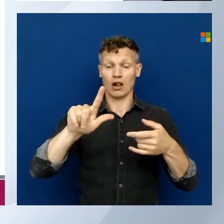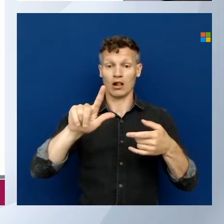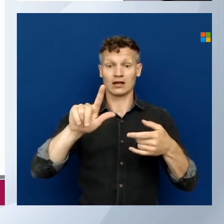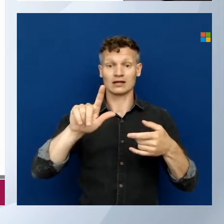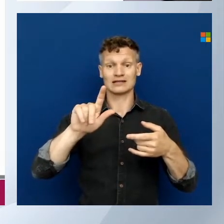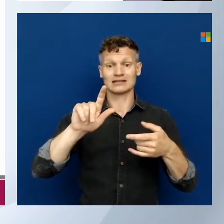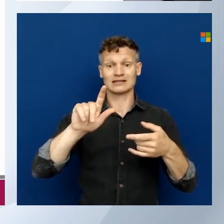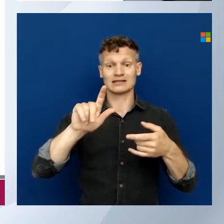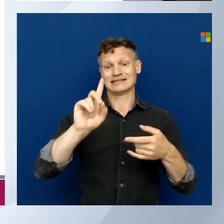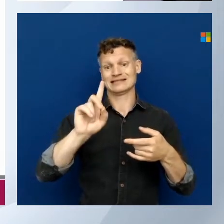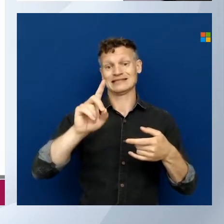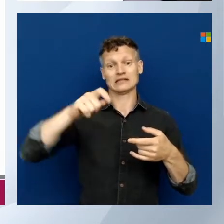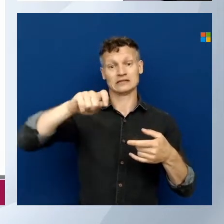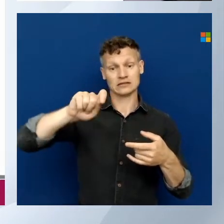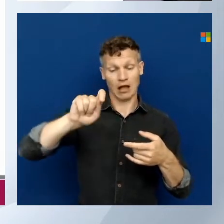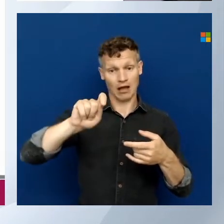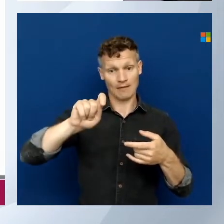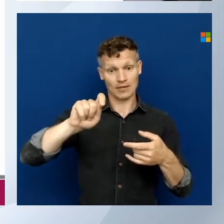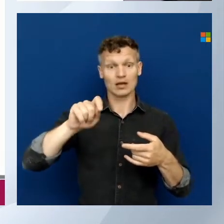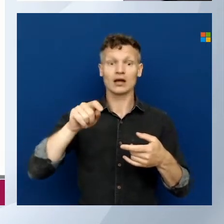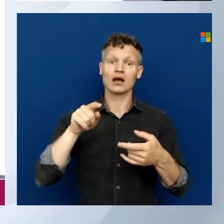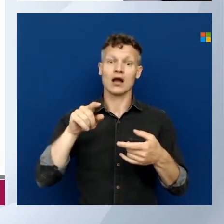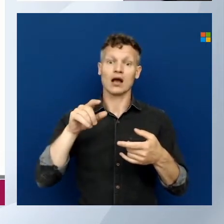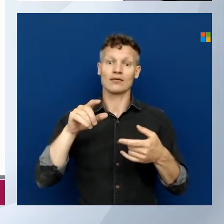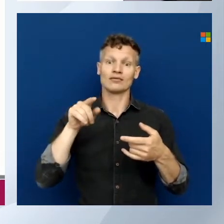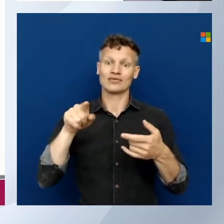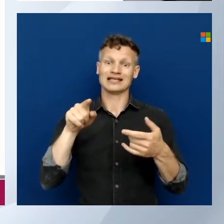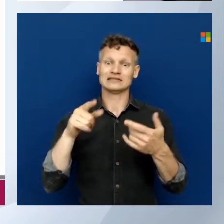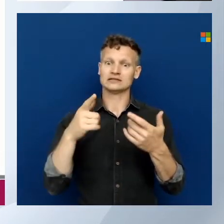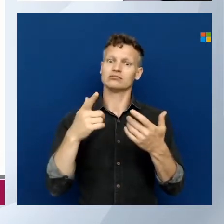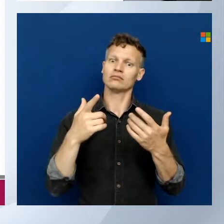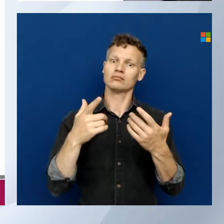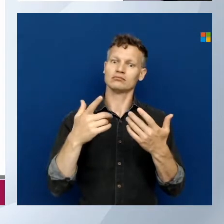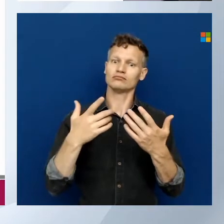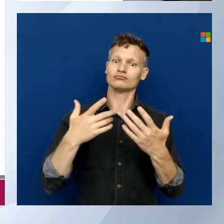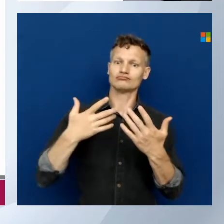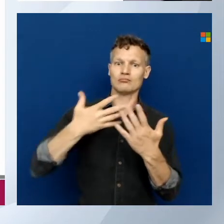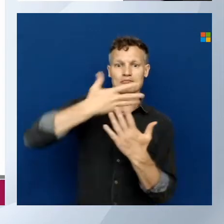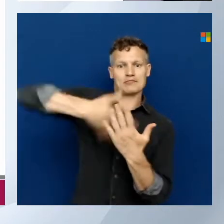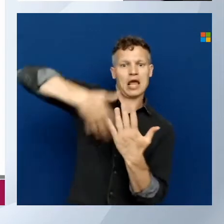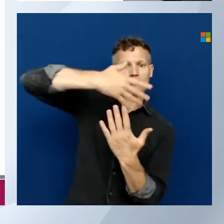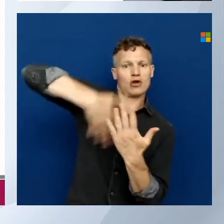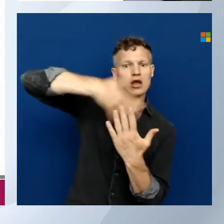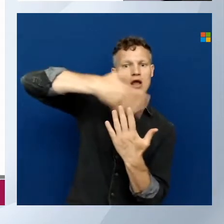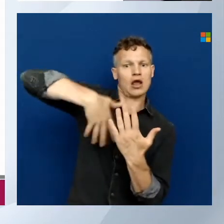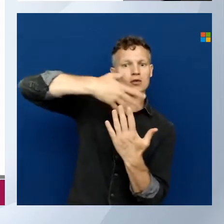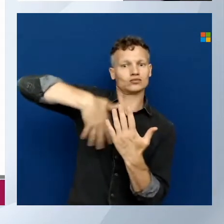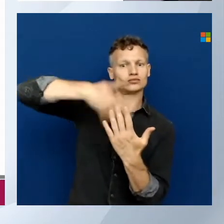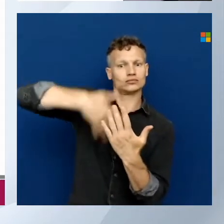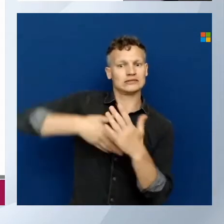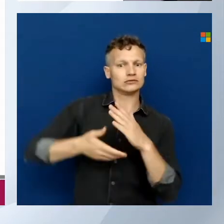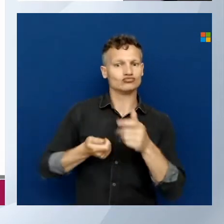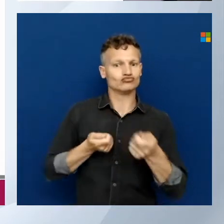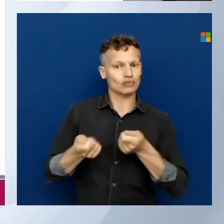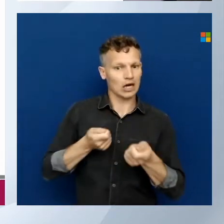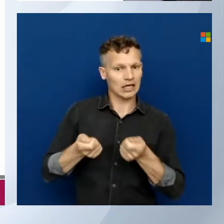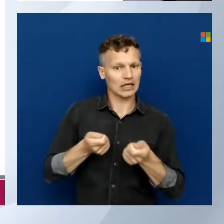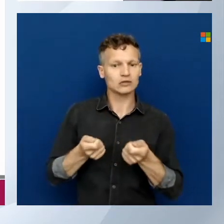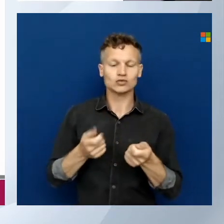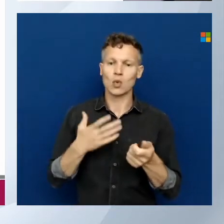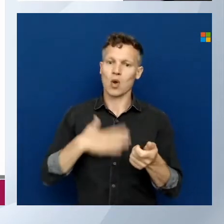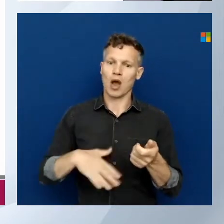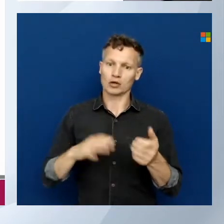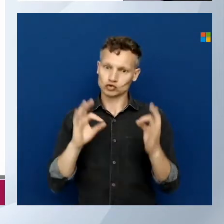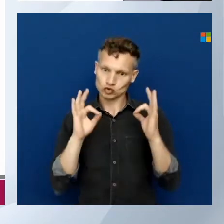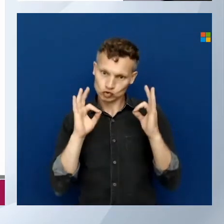get that provisioned service that you want. So finally, after answering all these questions, you